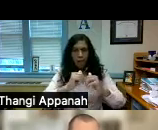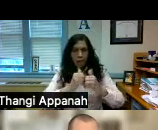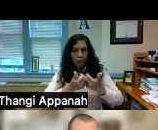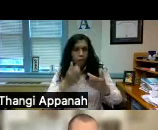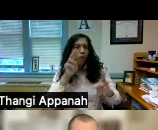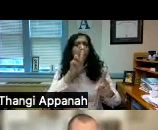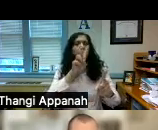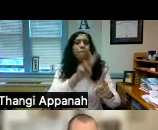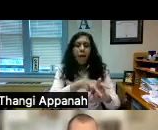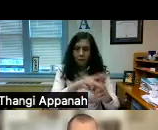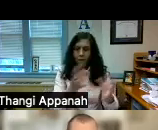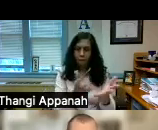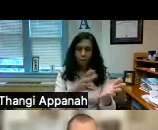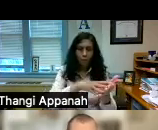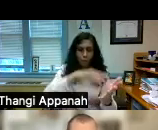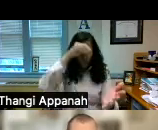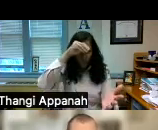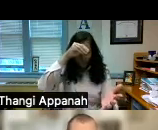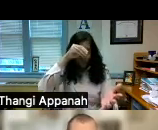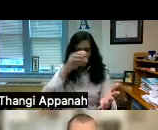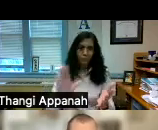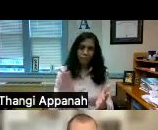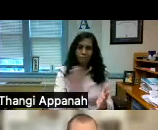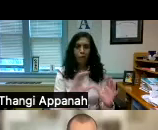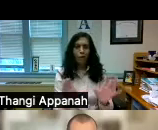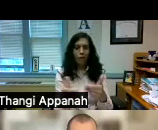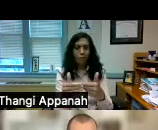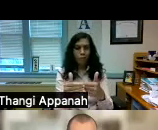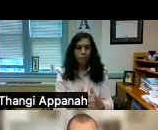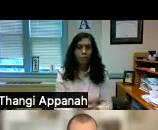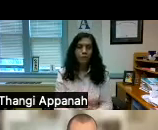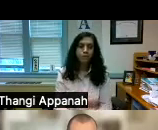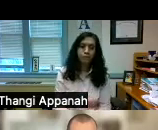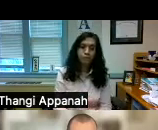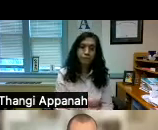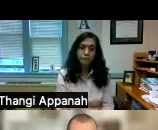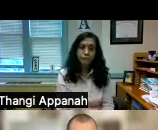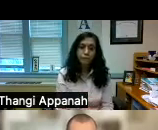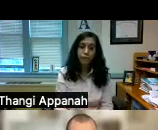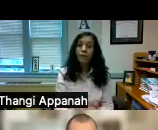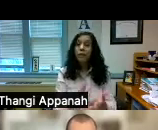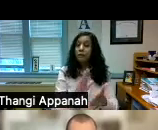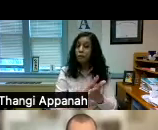try to reflect on how what you've learned will be applied for your classrooms.